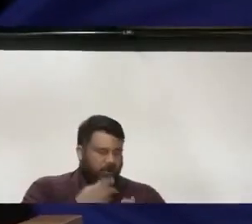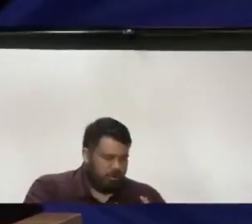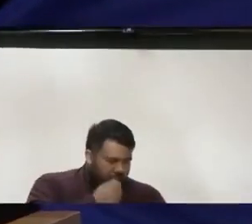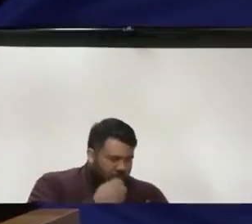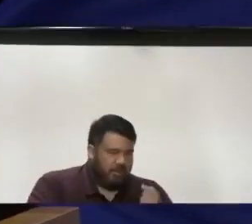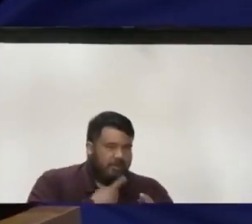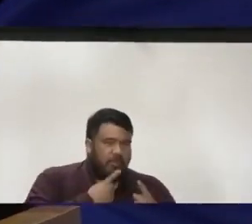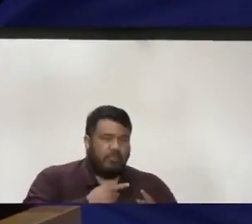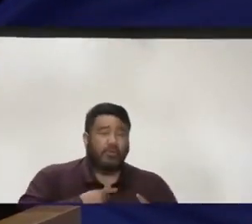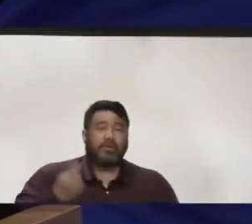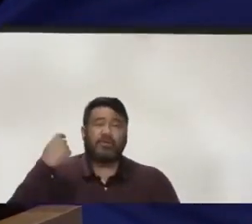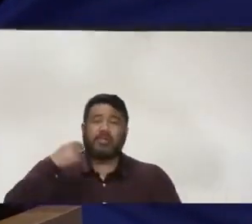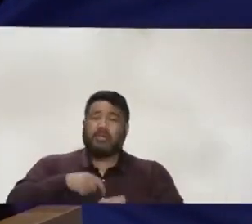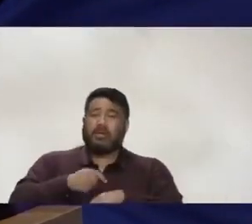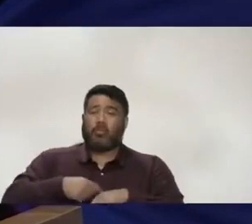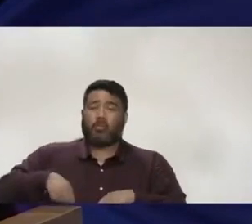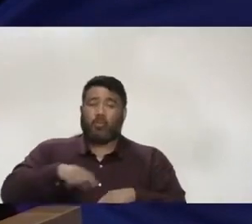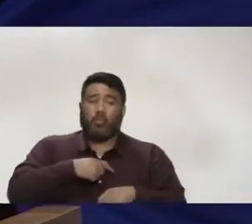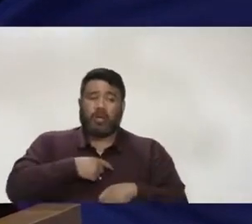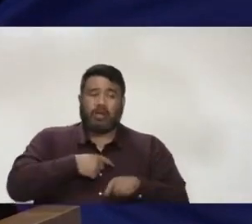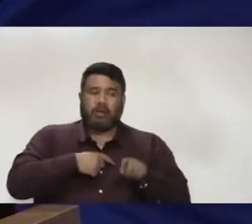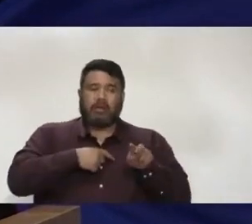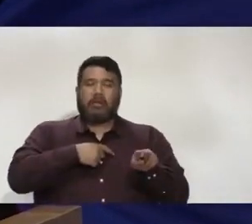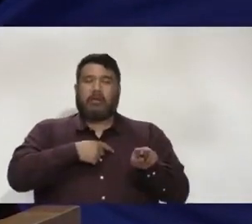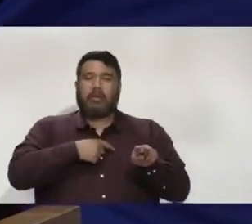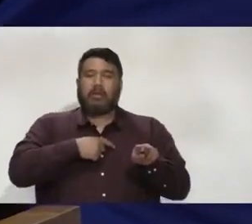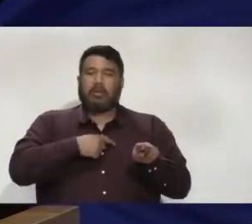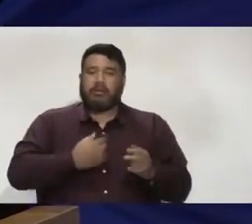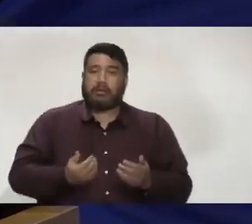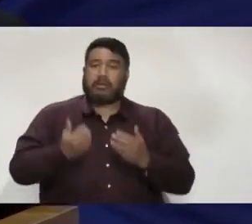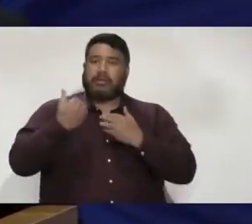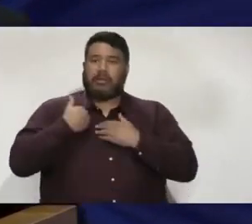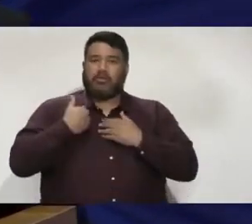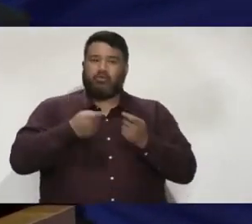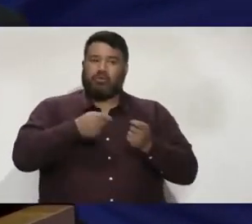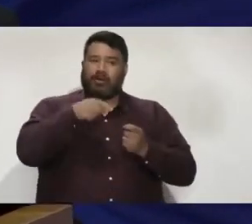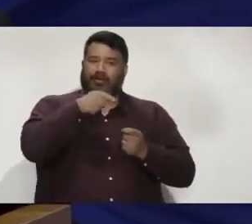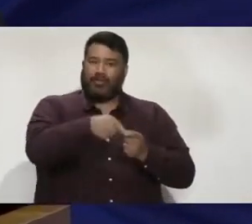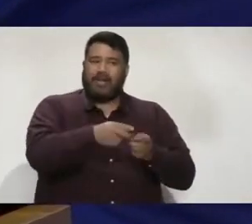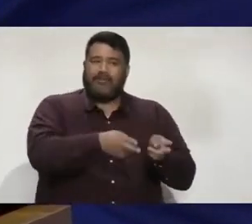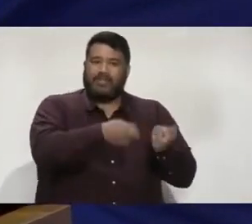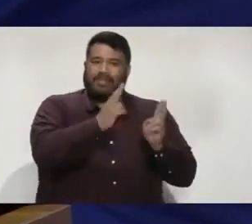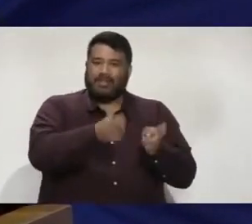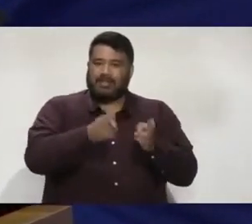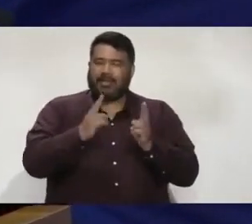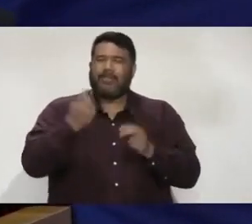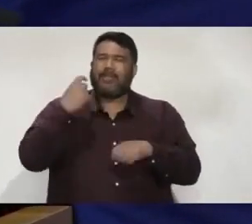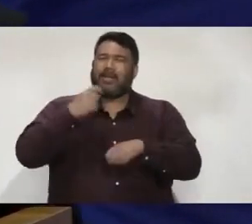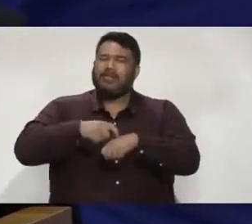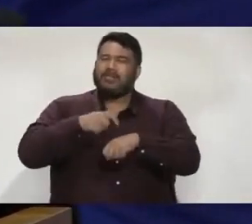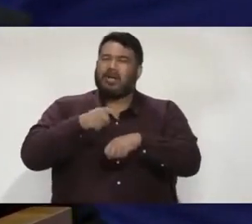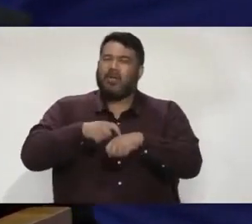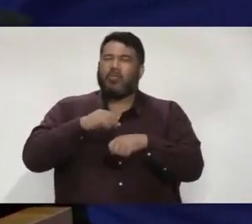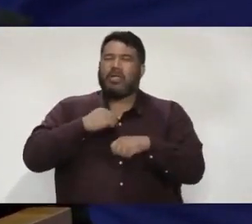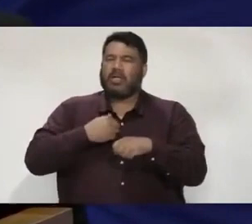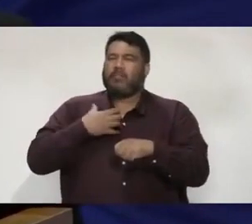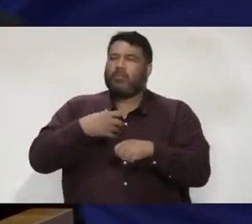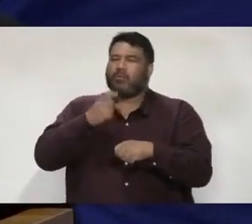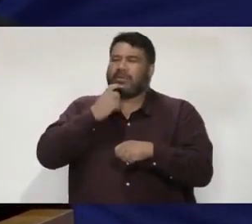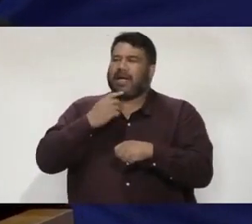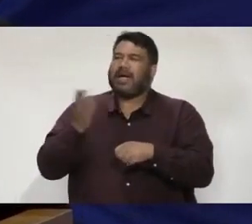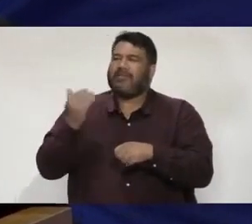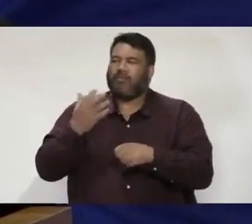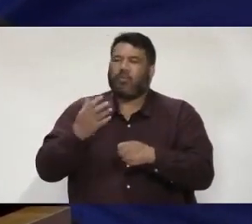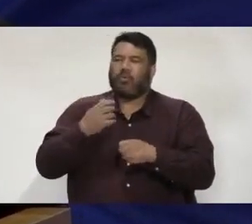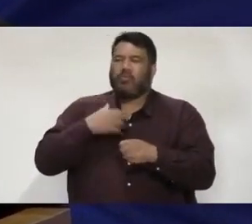took responsibility and accountability for running these facilities, where we were running into some capacity issues, and there were people from